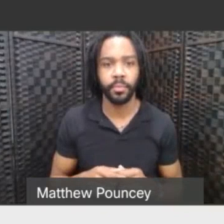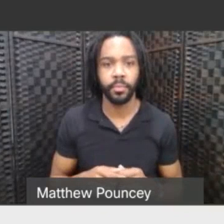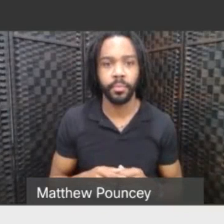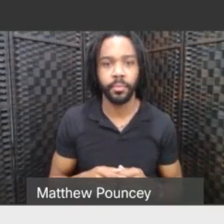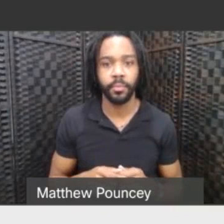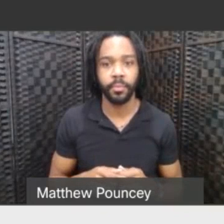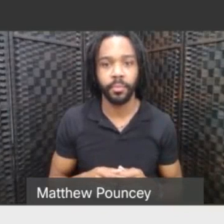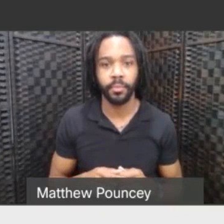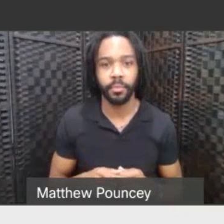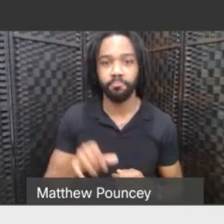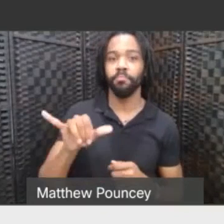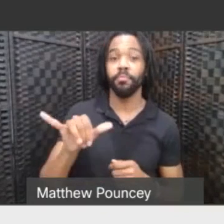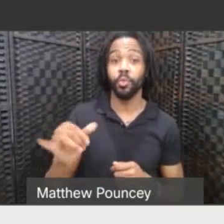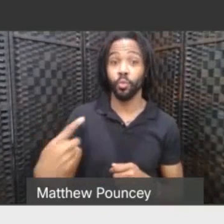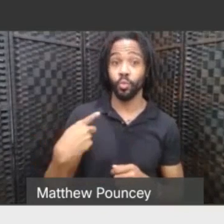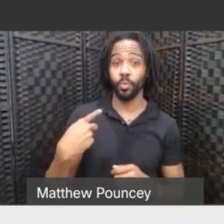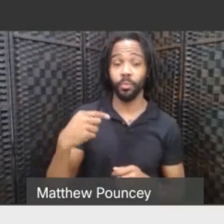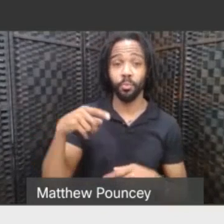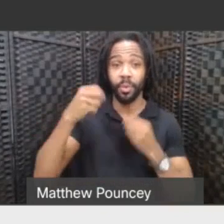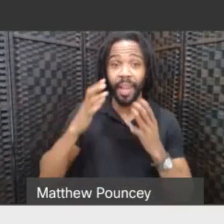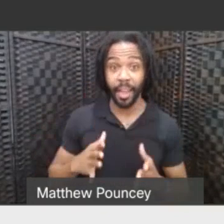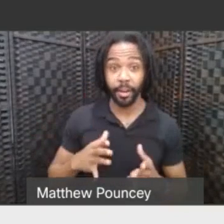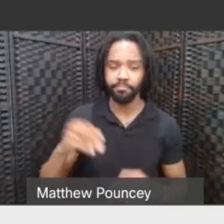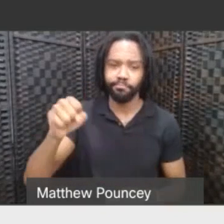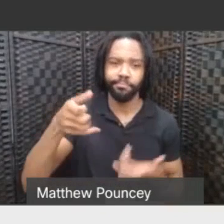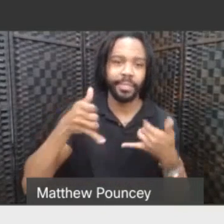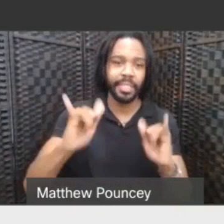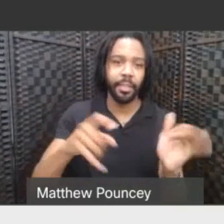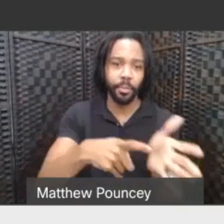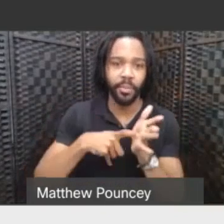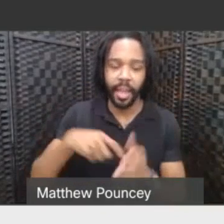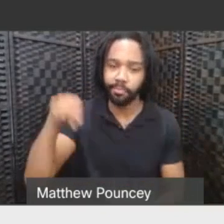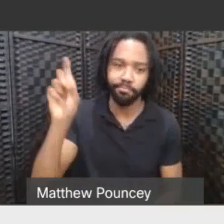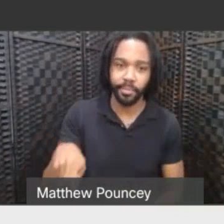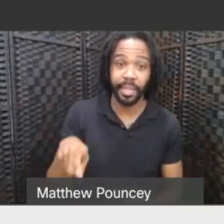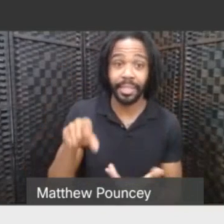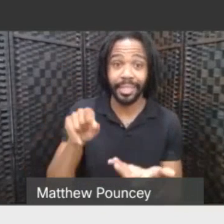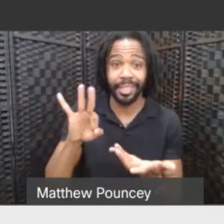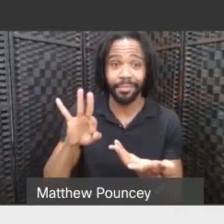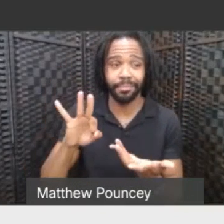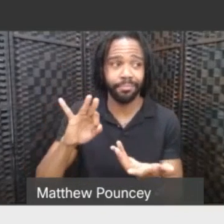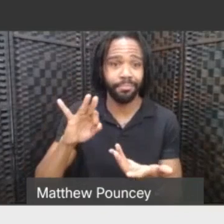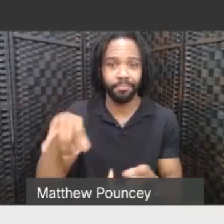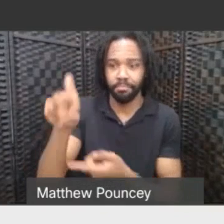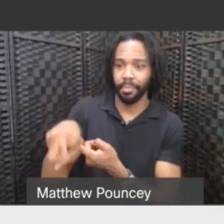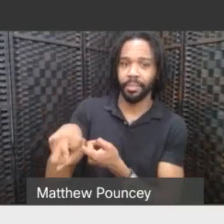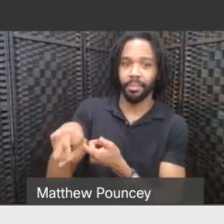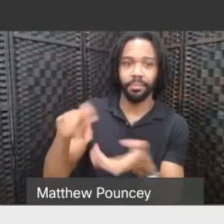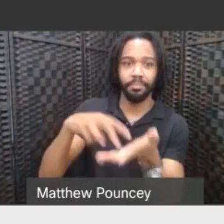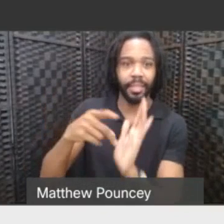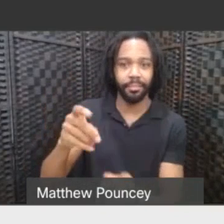so yes, it does still need to be provided, but if it's mandated, then it seems pretty easy to respond because it would be